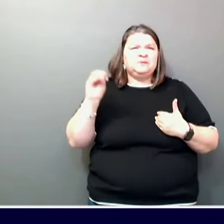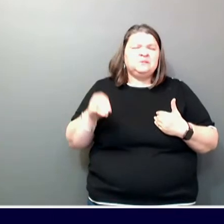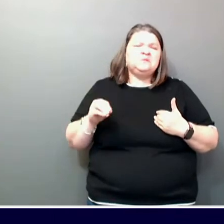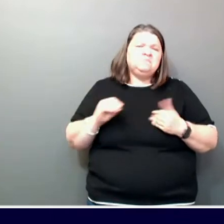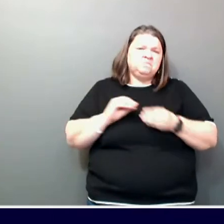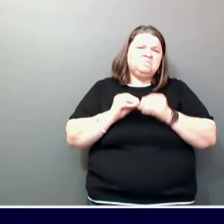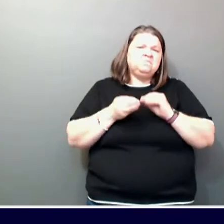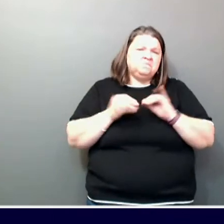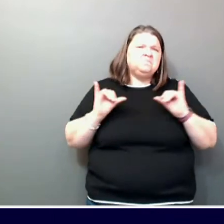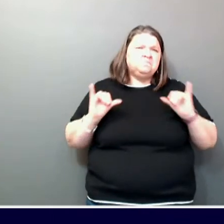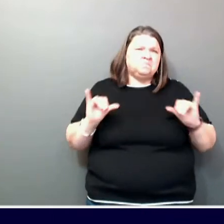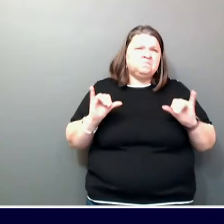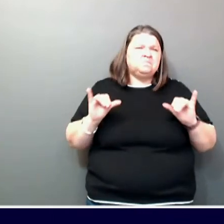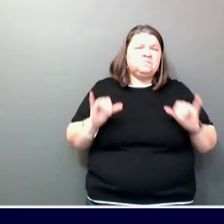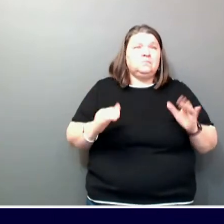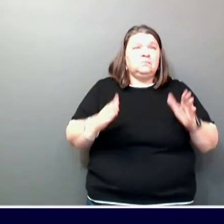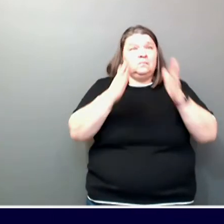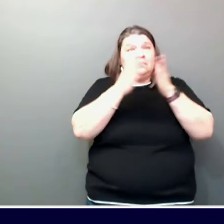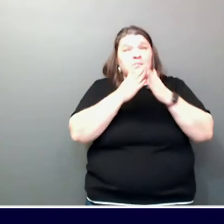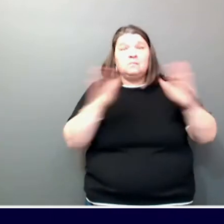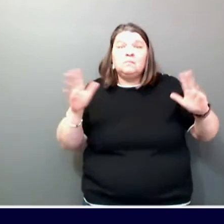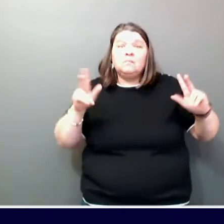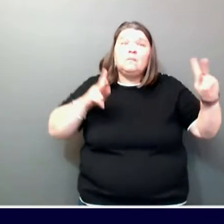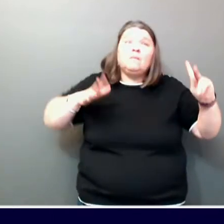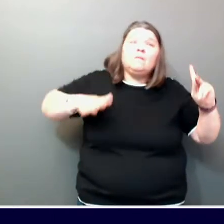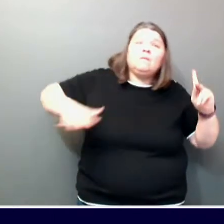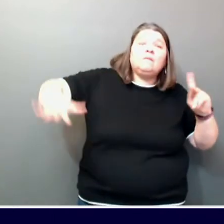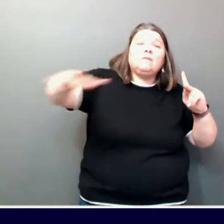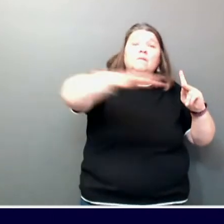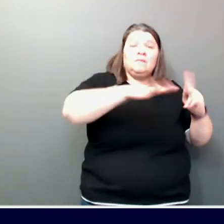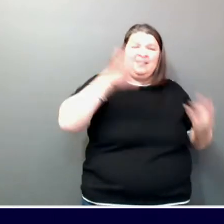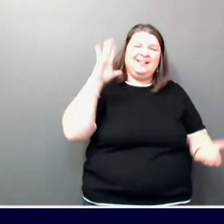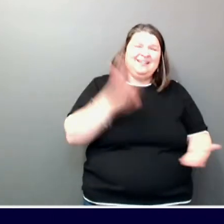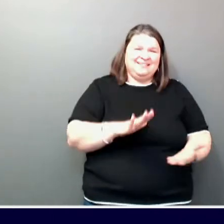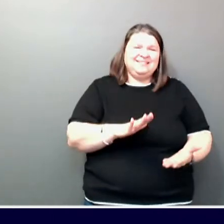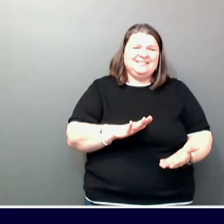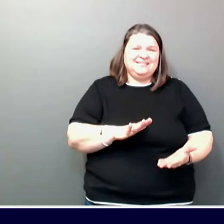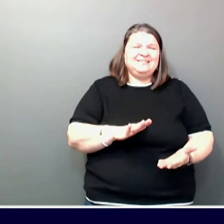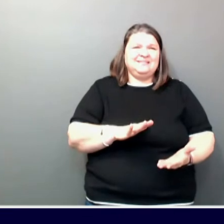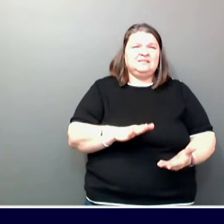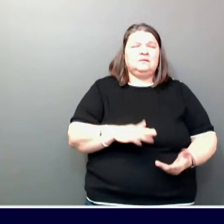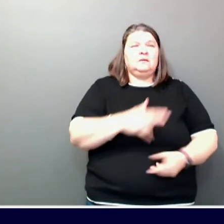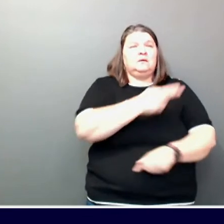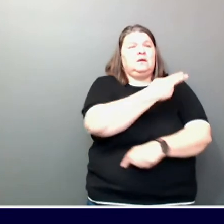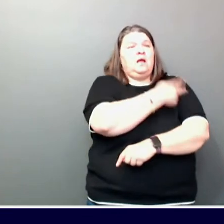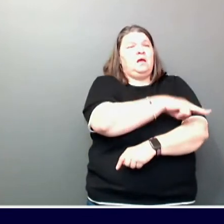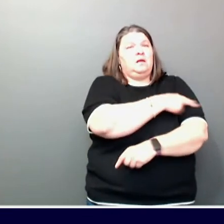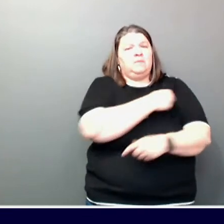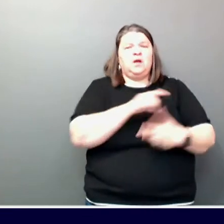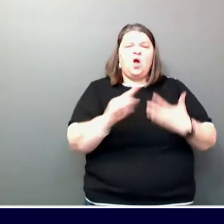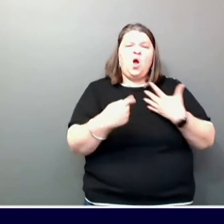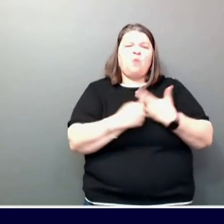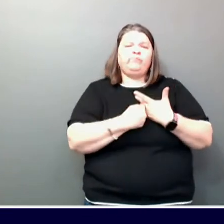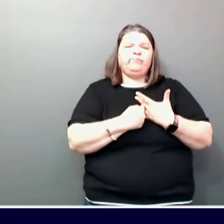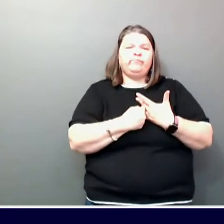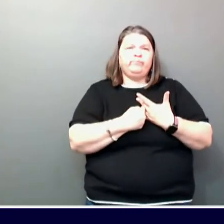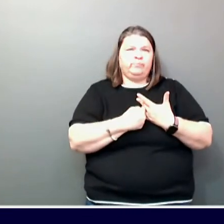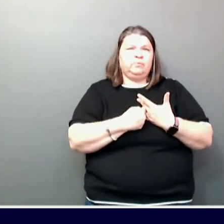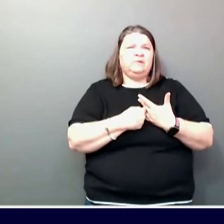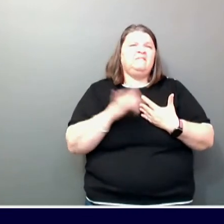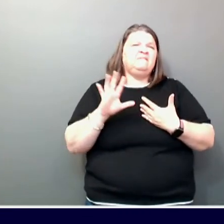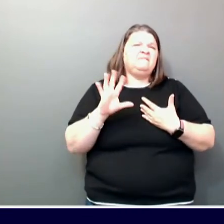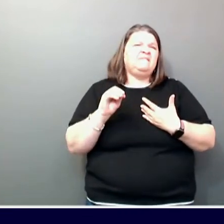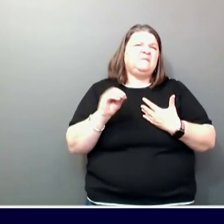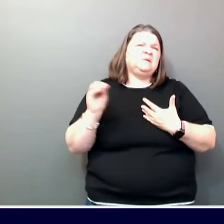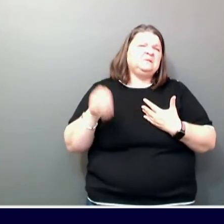last Thursday, it was in the 50% range. I can pull it up real quick. Okay. Then the last question for you. Again, last